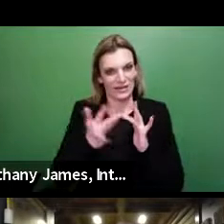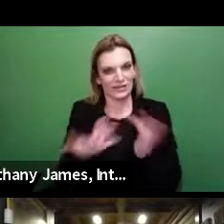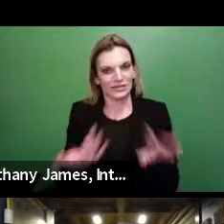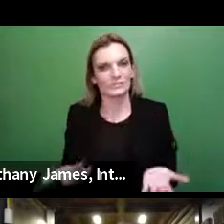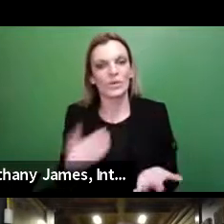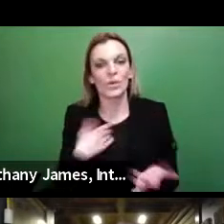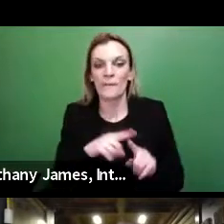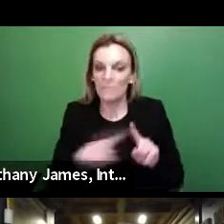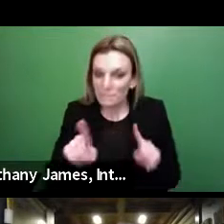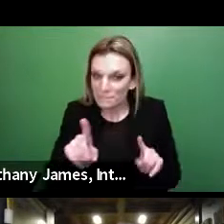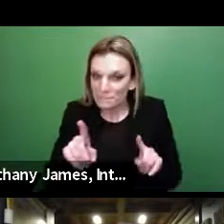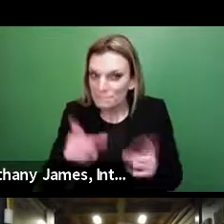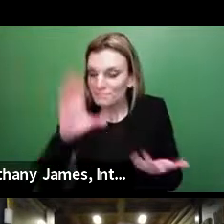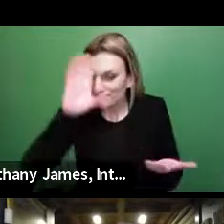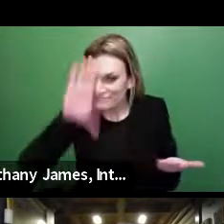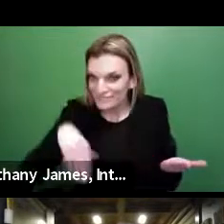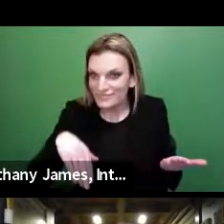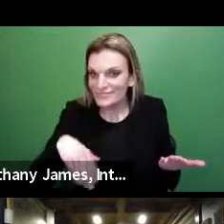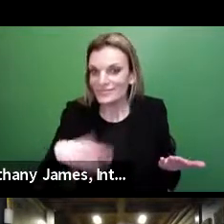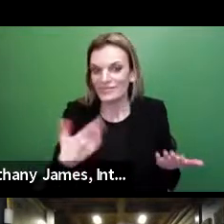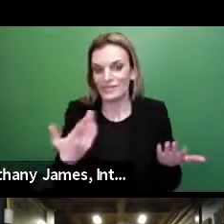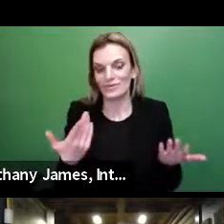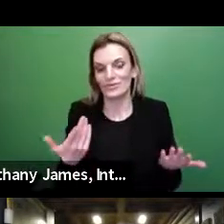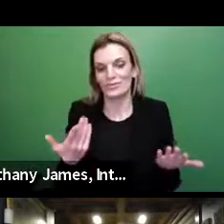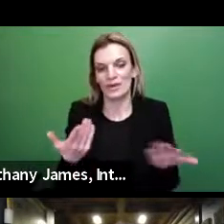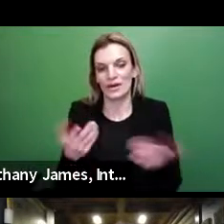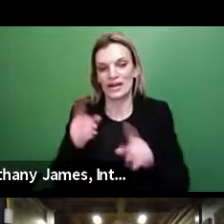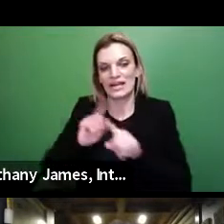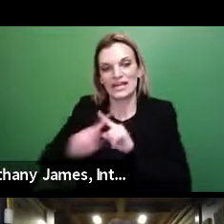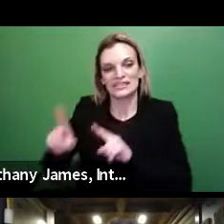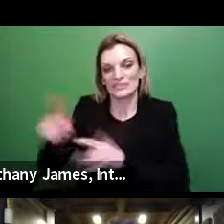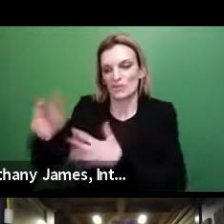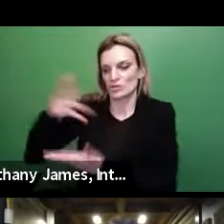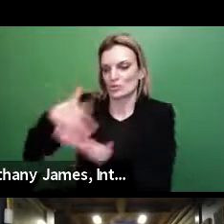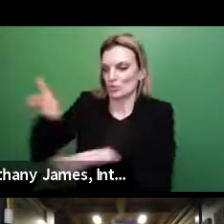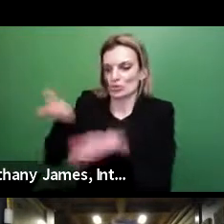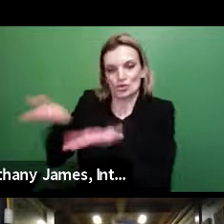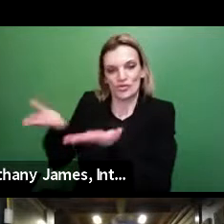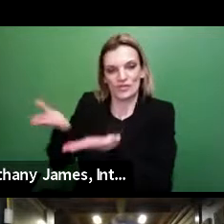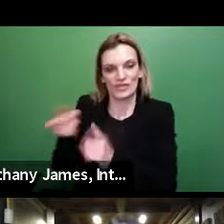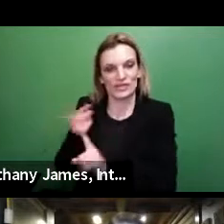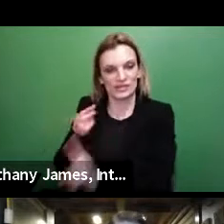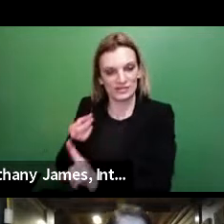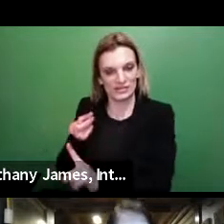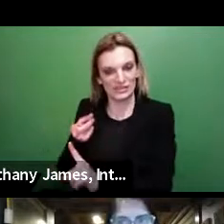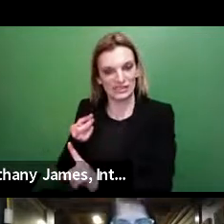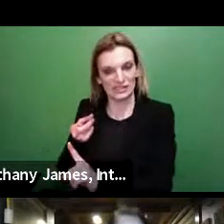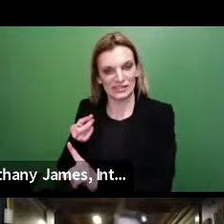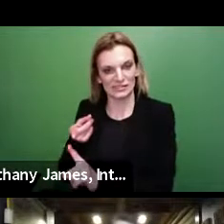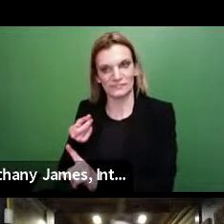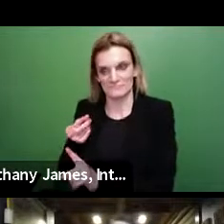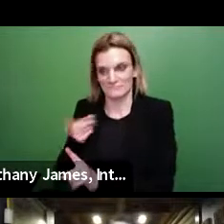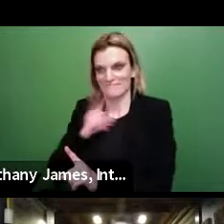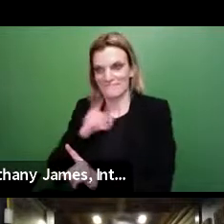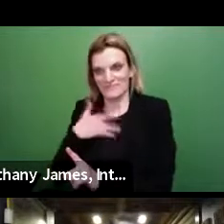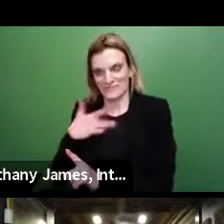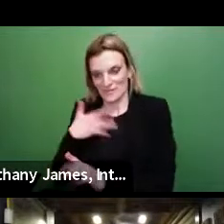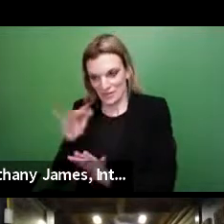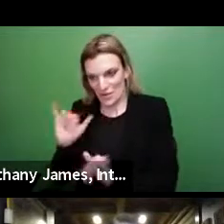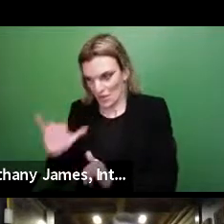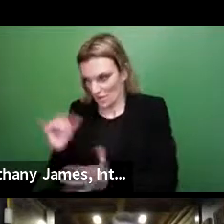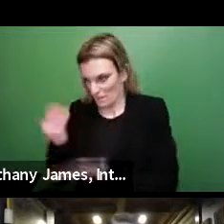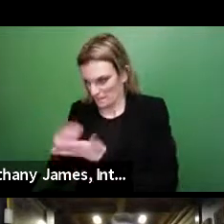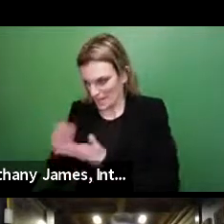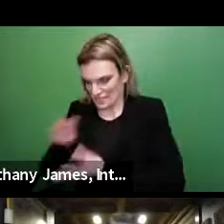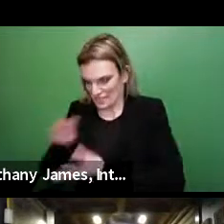every small social service organization found it easy or had the money or